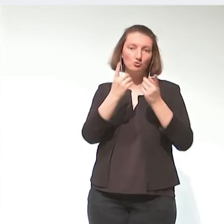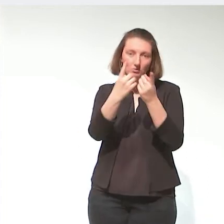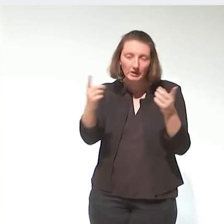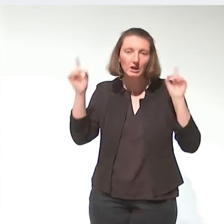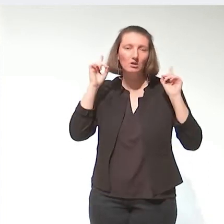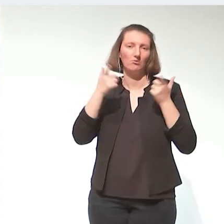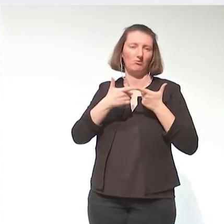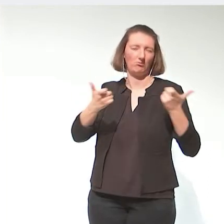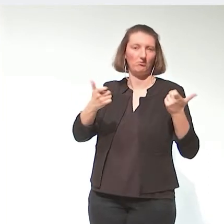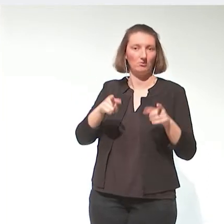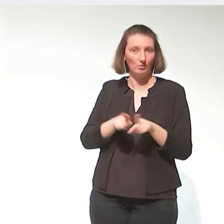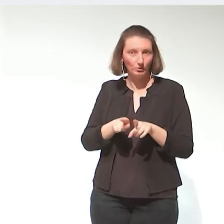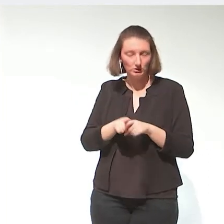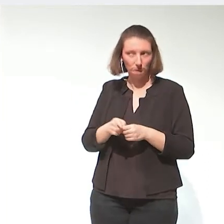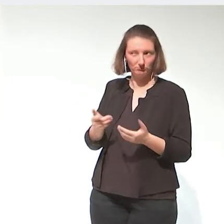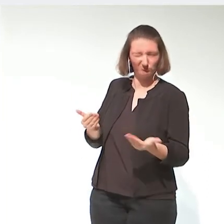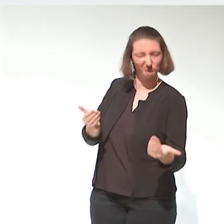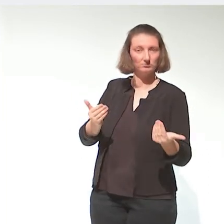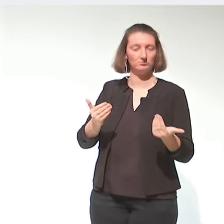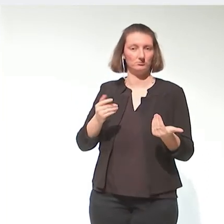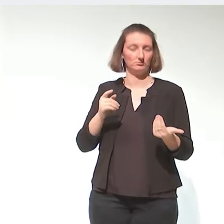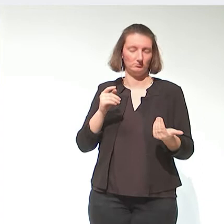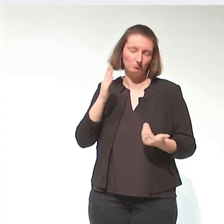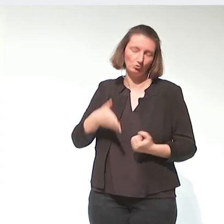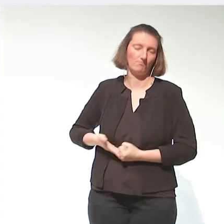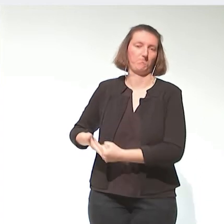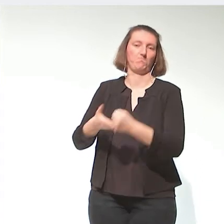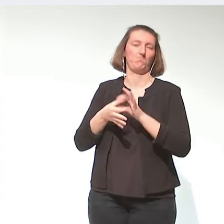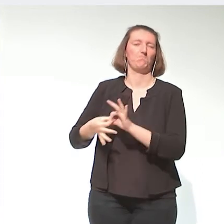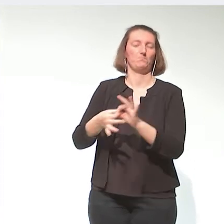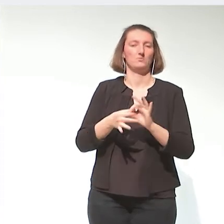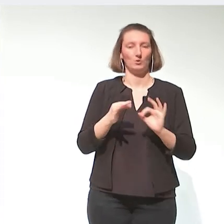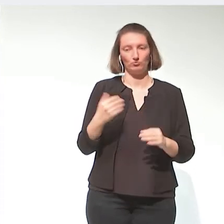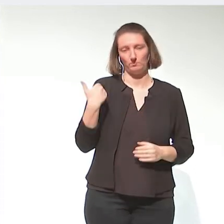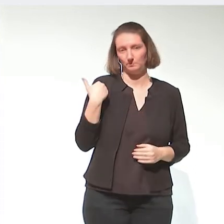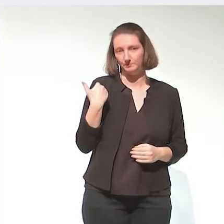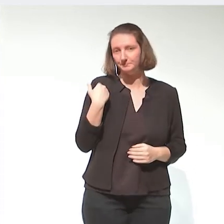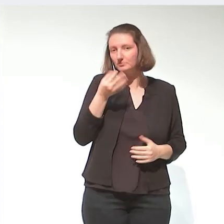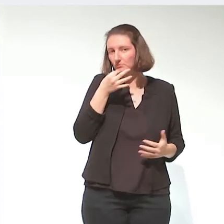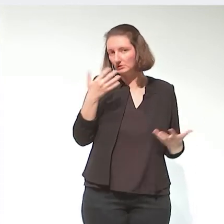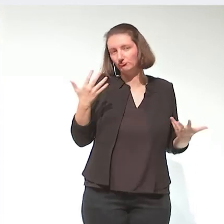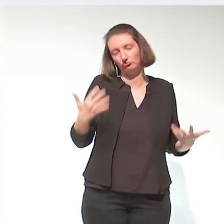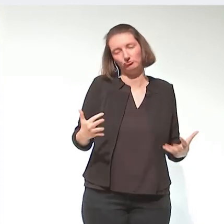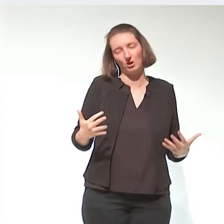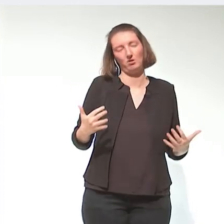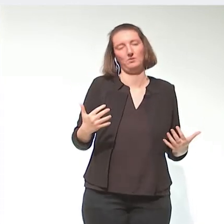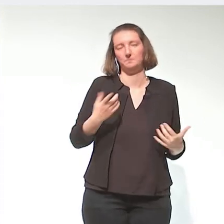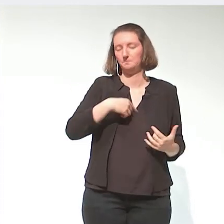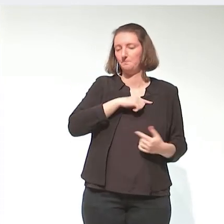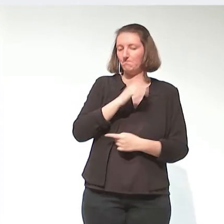we definitely need support by other European countries.